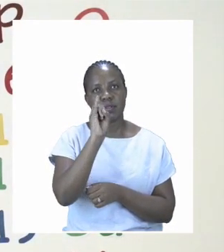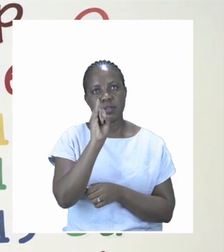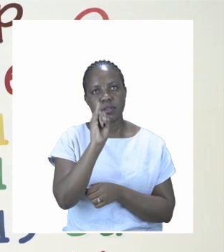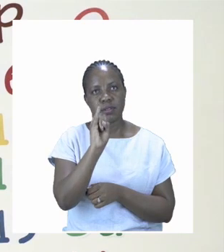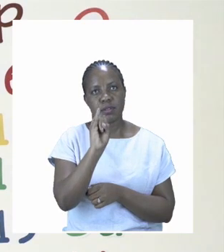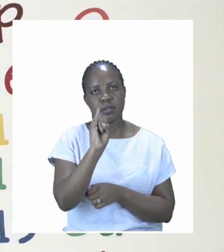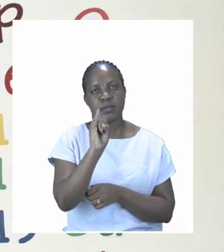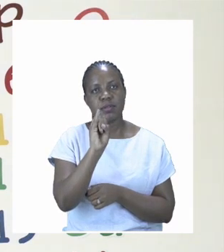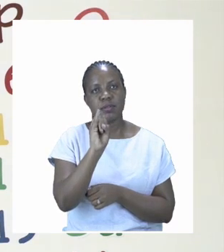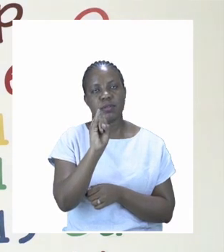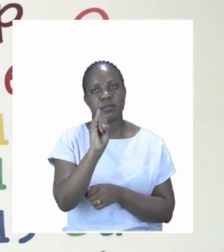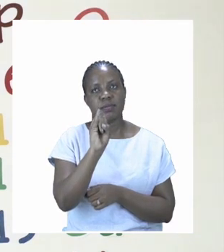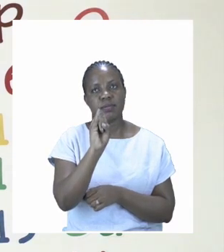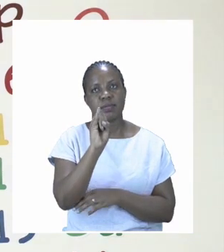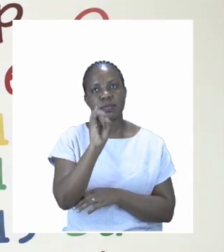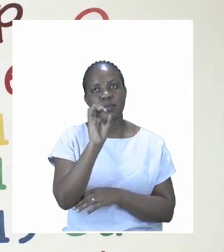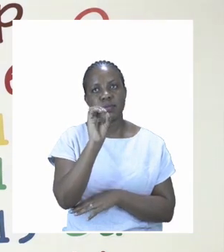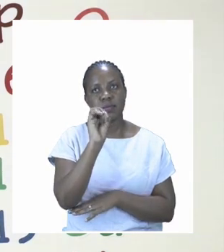I,